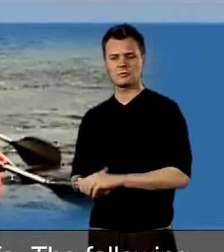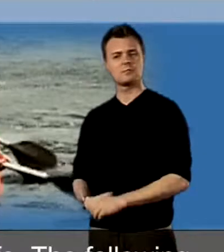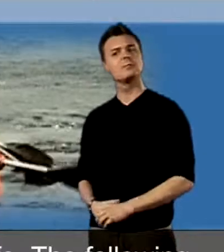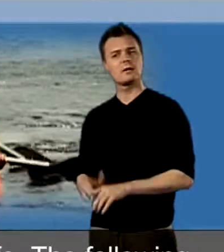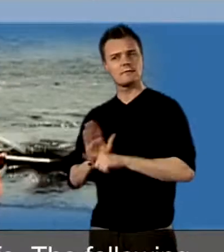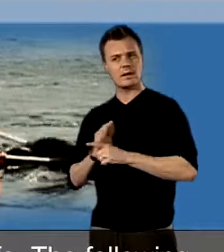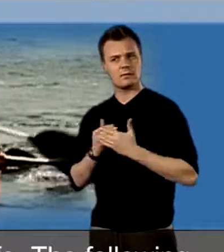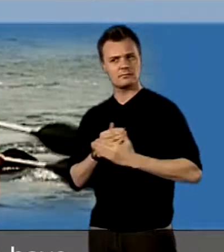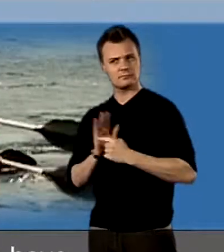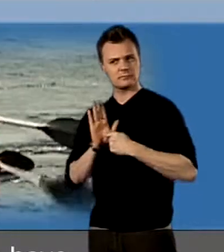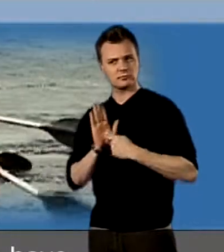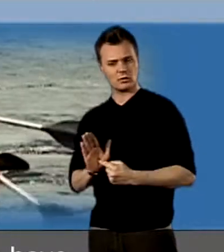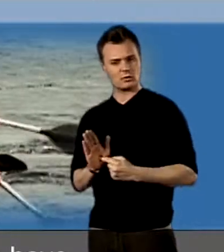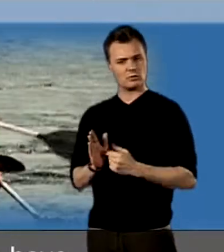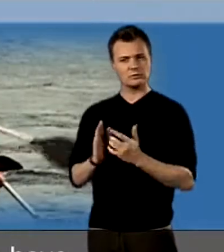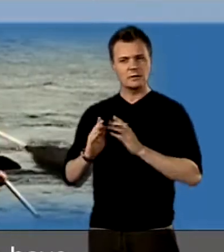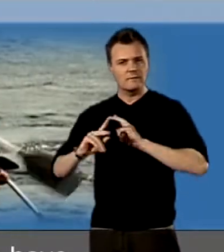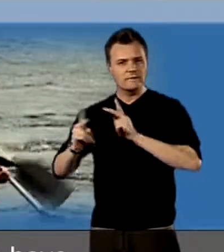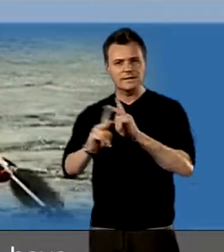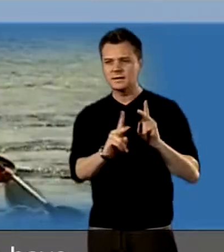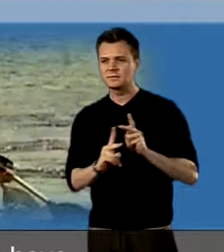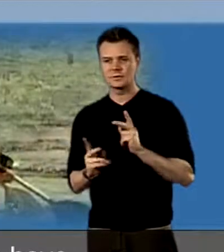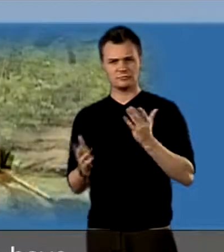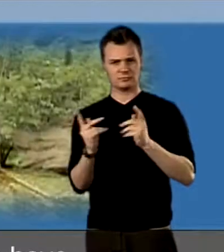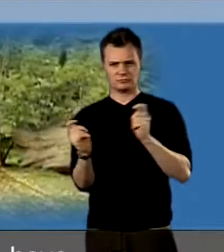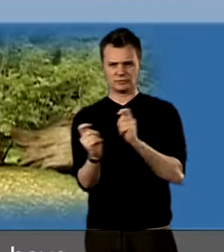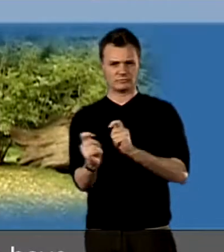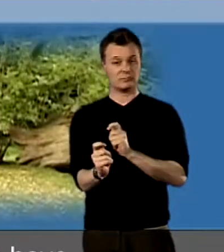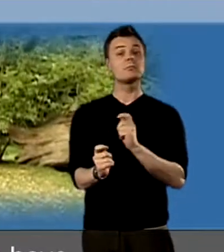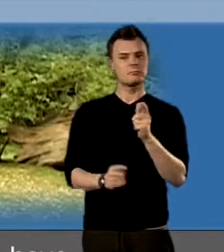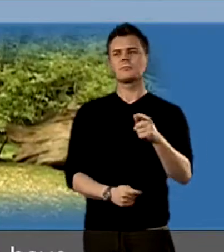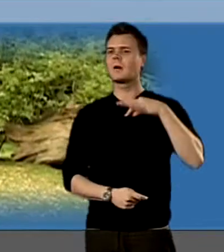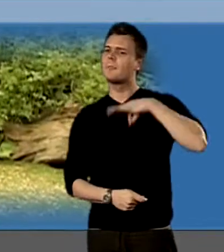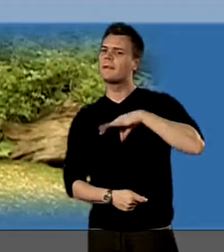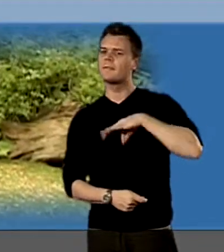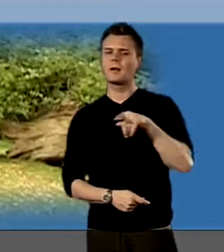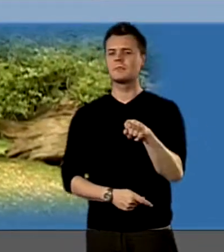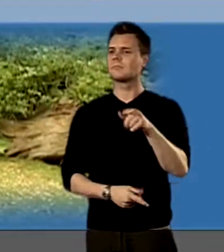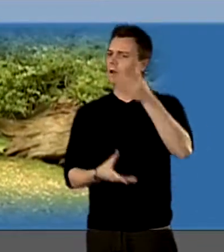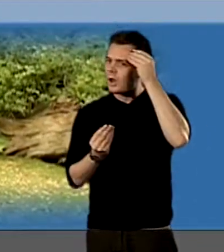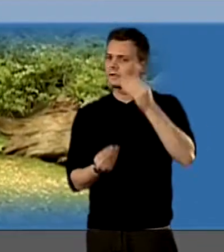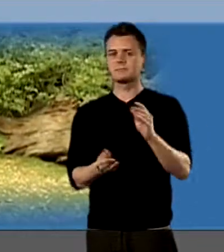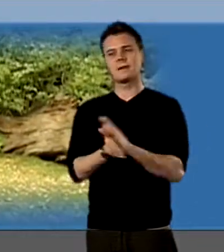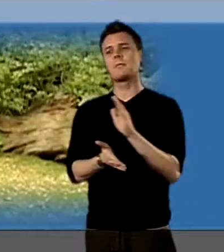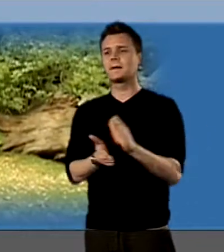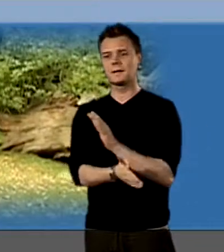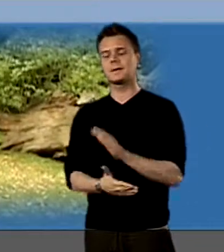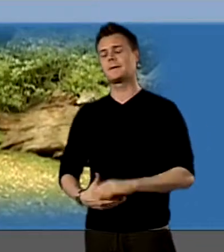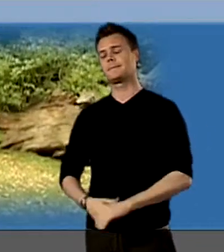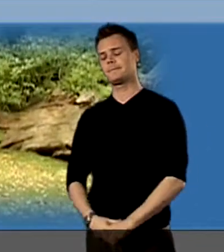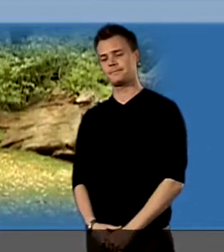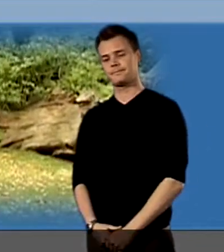film illustrates how reasonable adjustments made for educational visits can have a beneficial effect on pupils' learning and happiness at school.